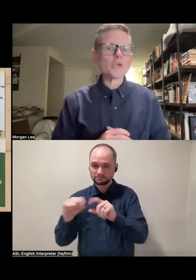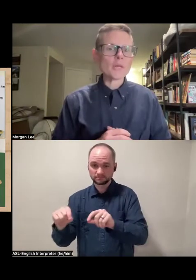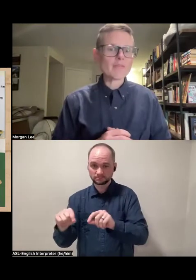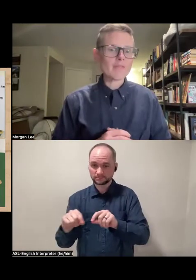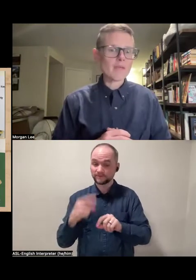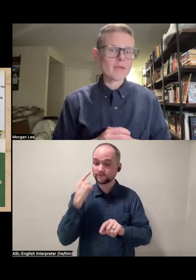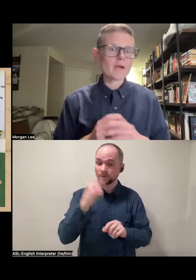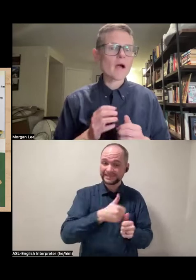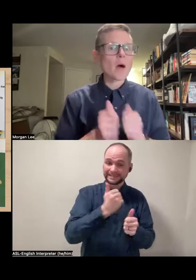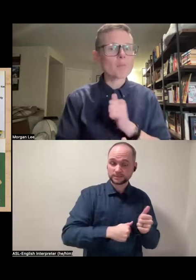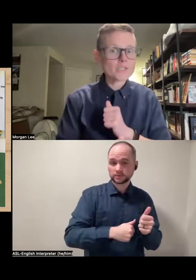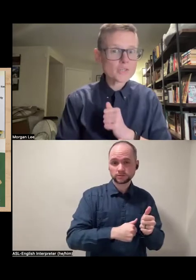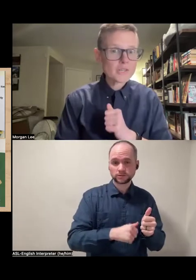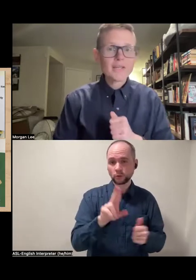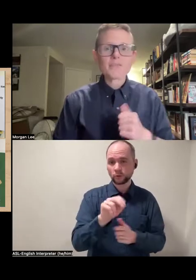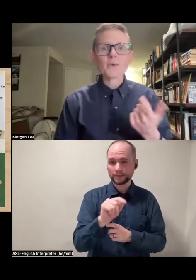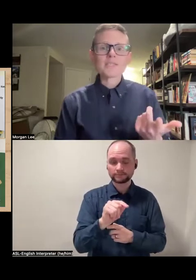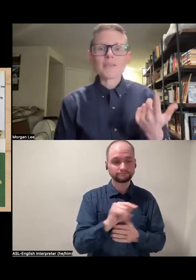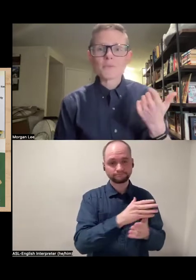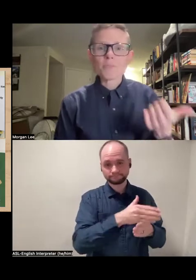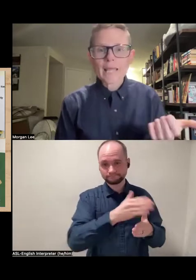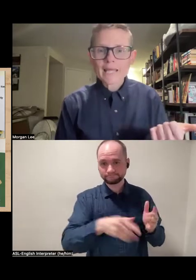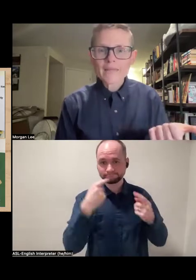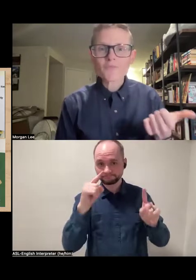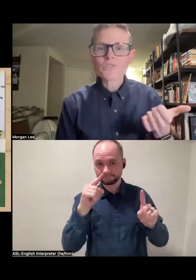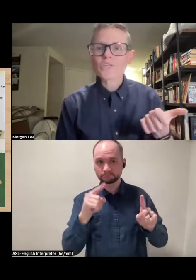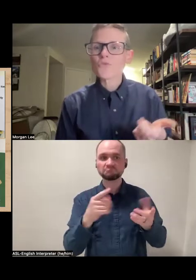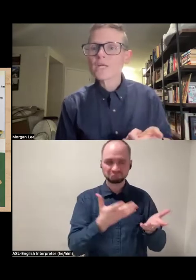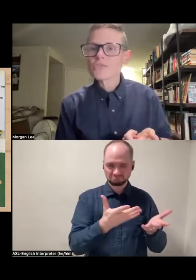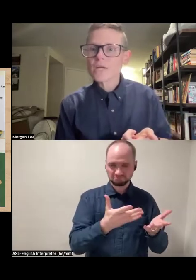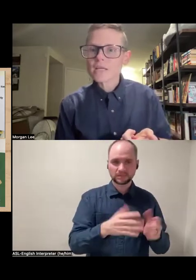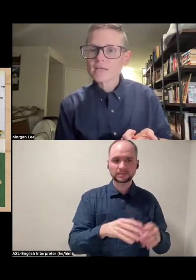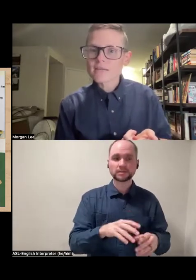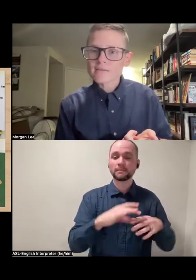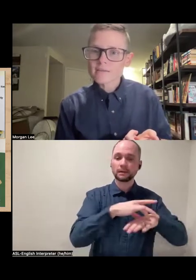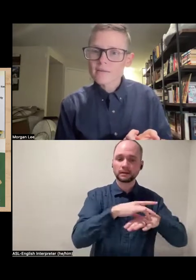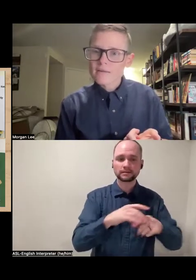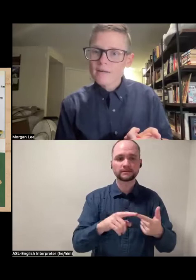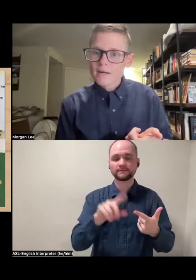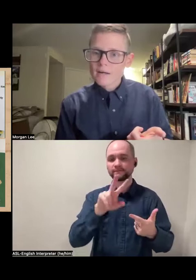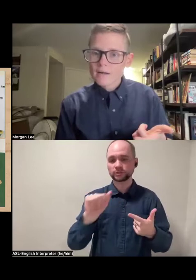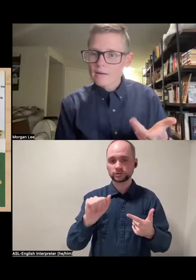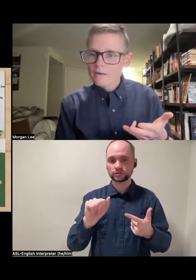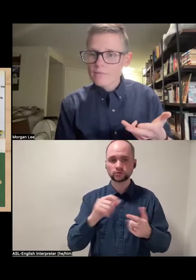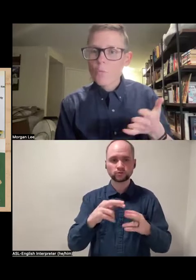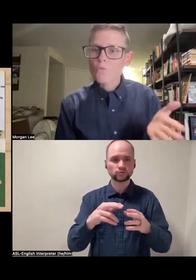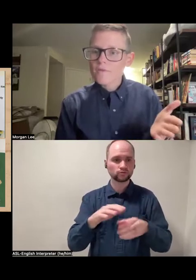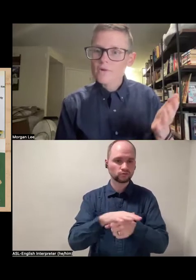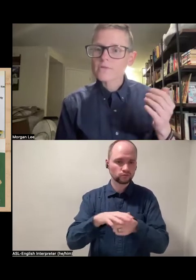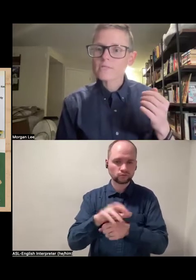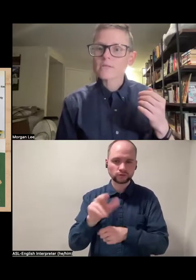each unit that they accomplished. So you can see there's a planet, Virginia regions,